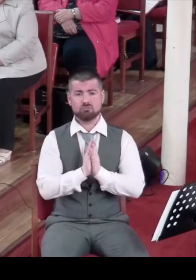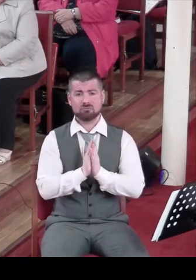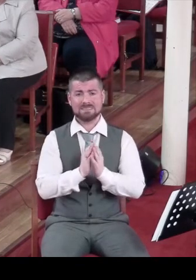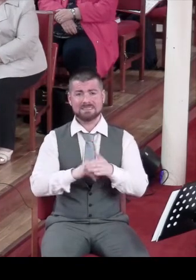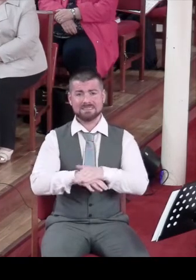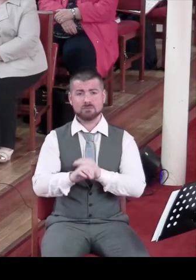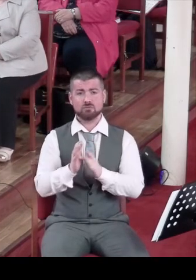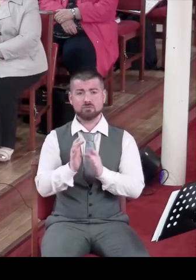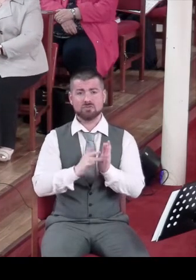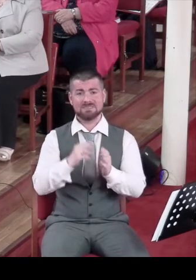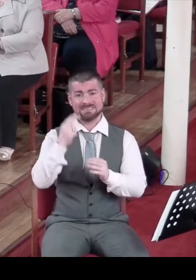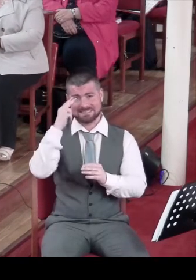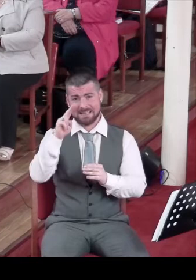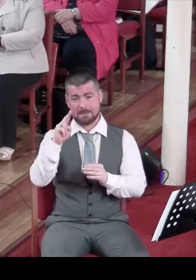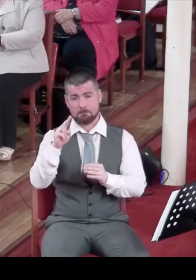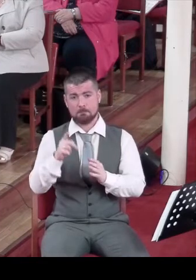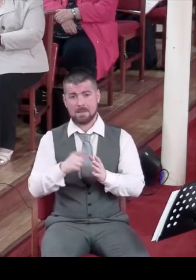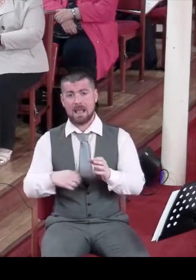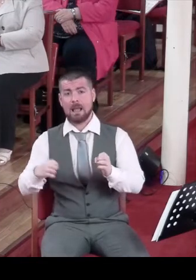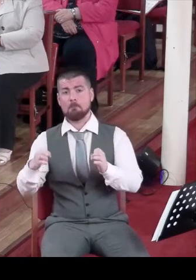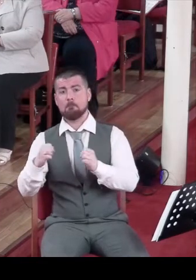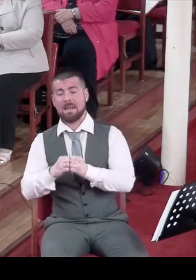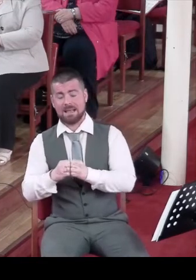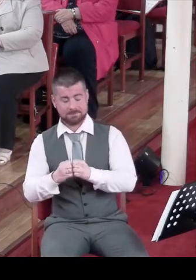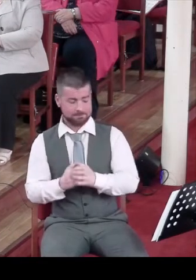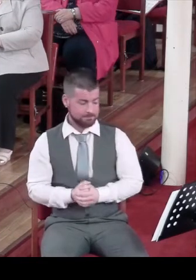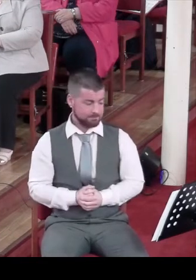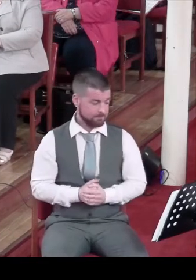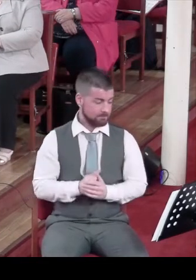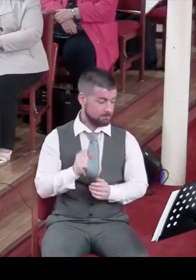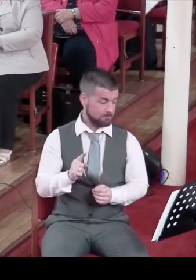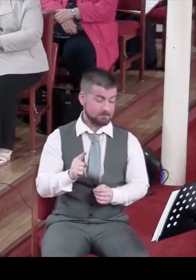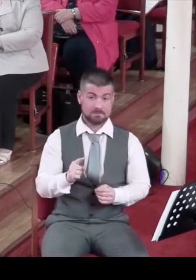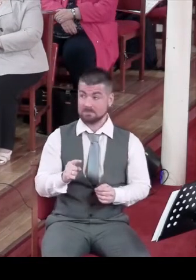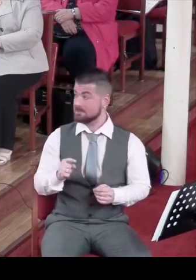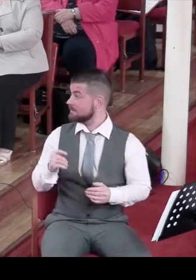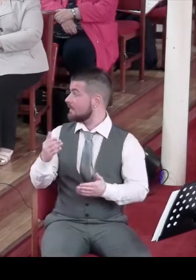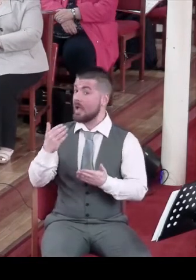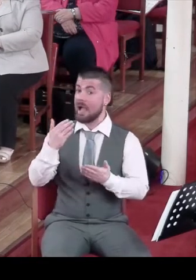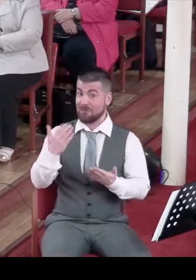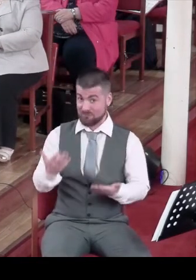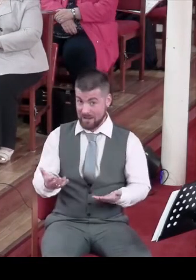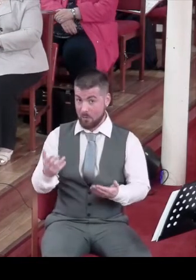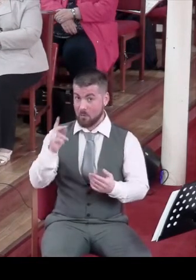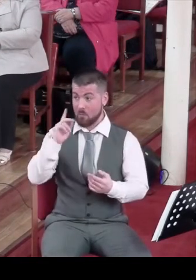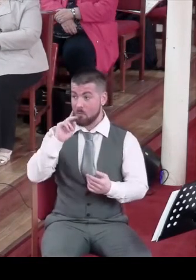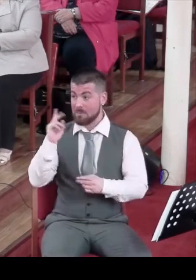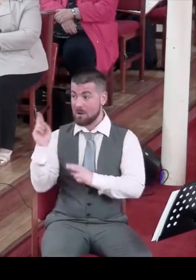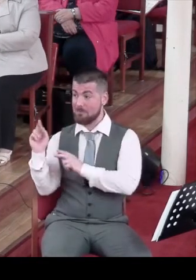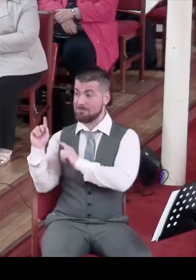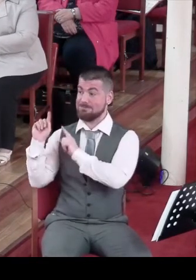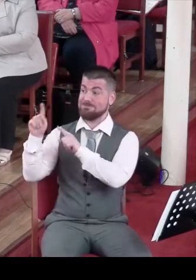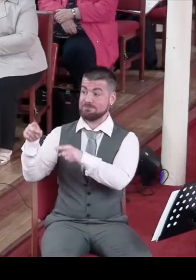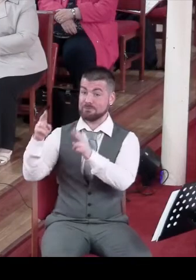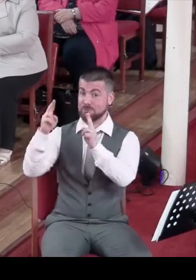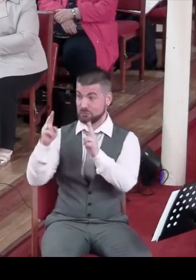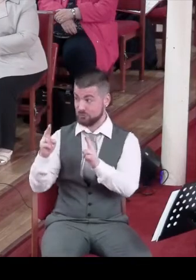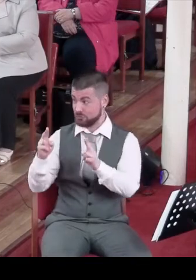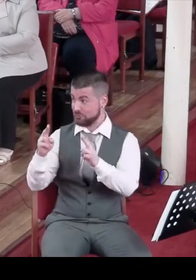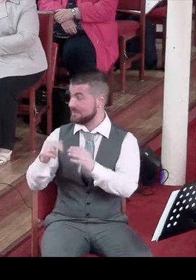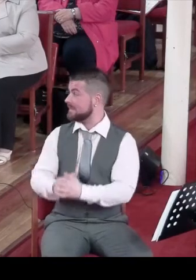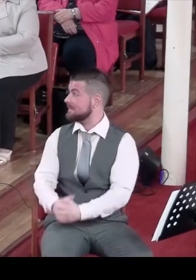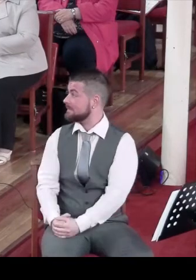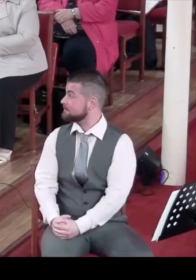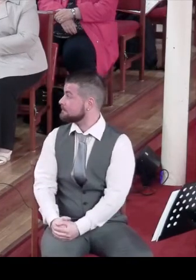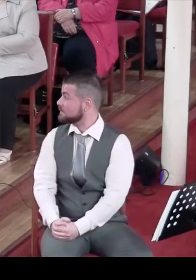Amen. Right, now, let's get you to return to your seats, shall we? Okie